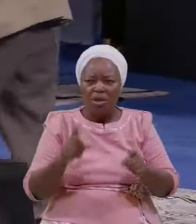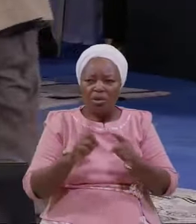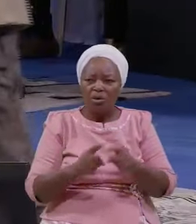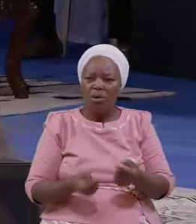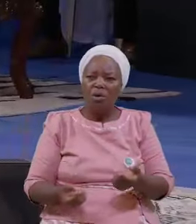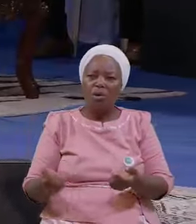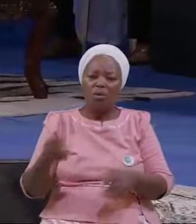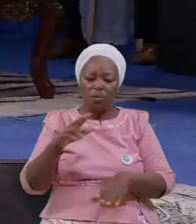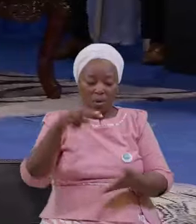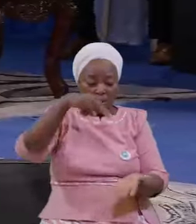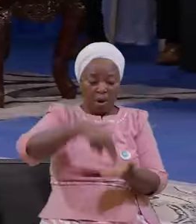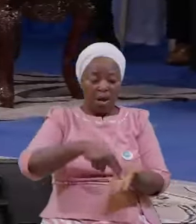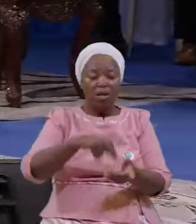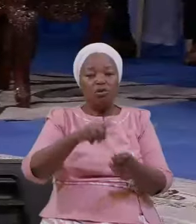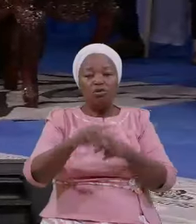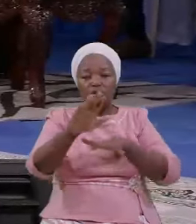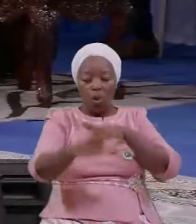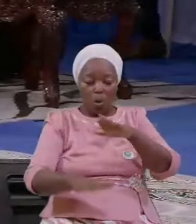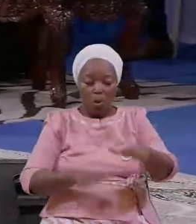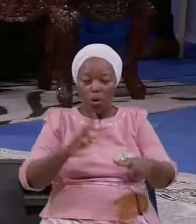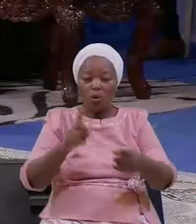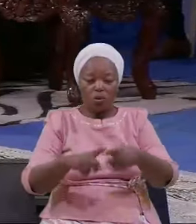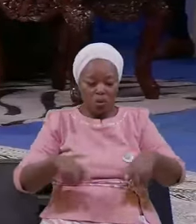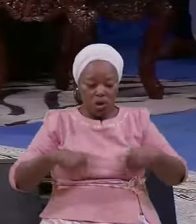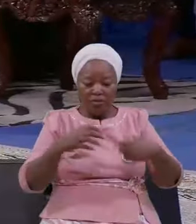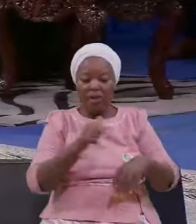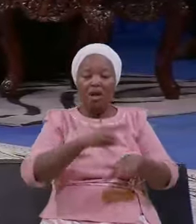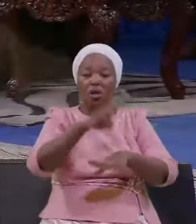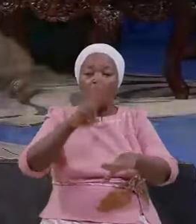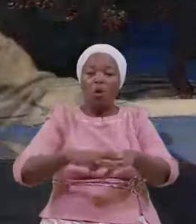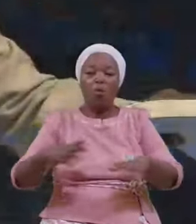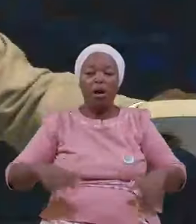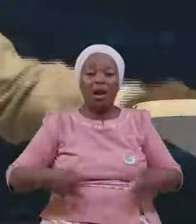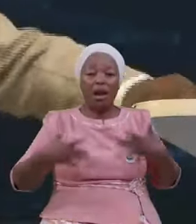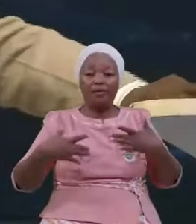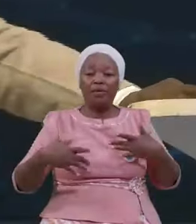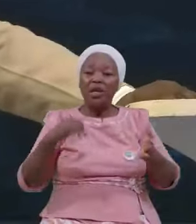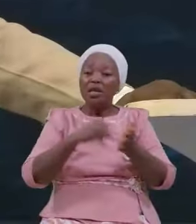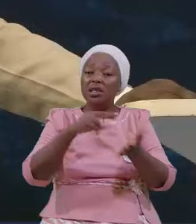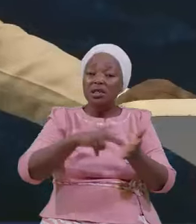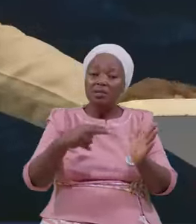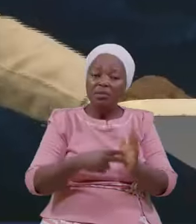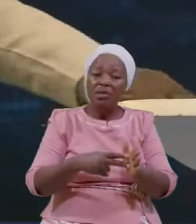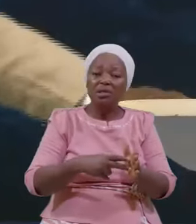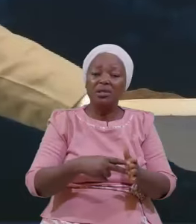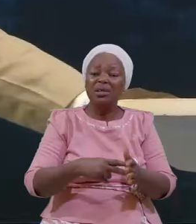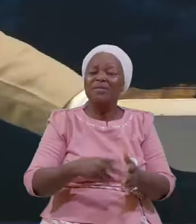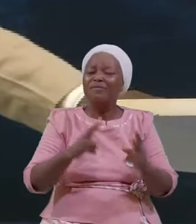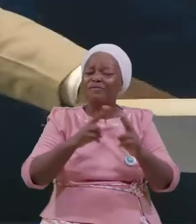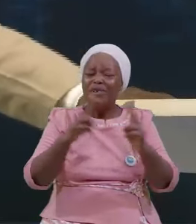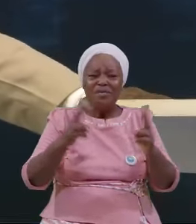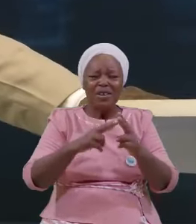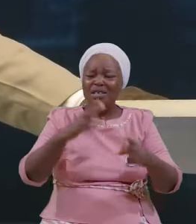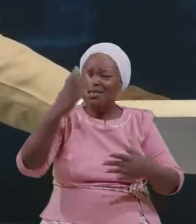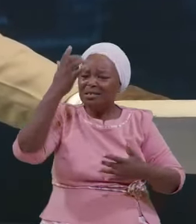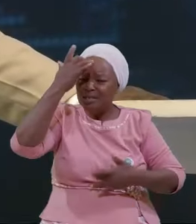walk, to live a normal life. It means being bedridden. That the fellow had